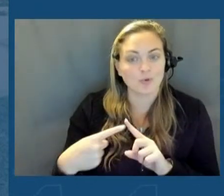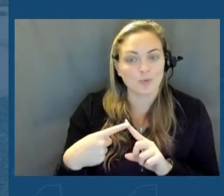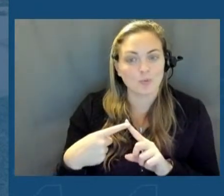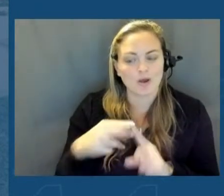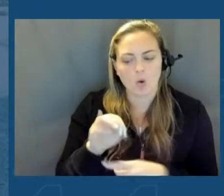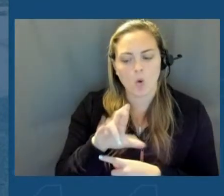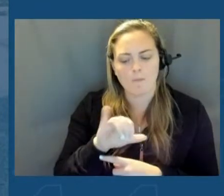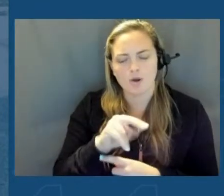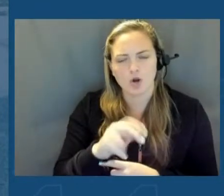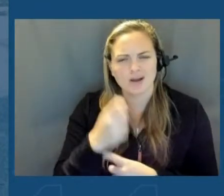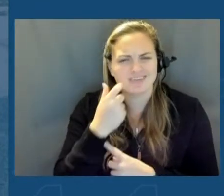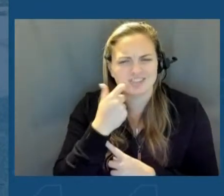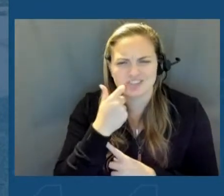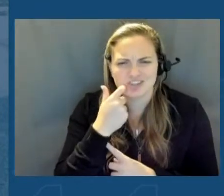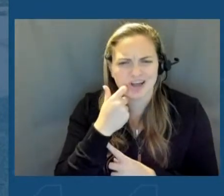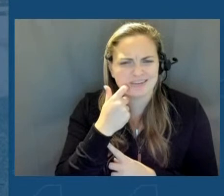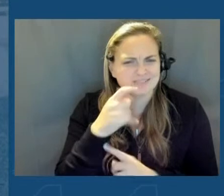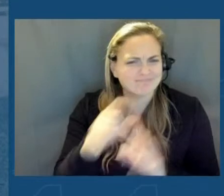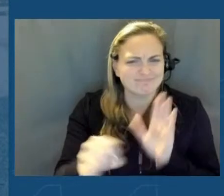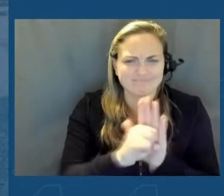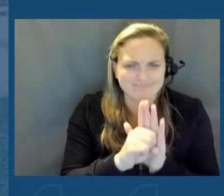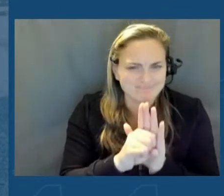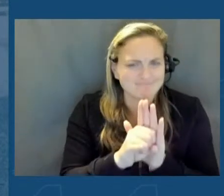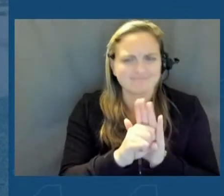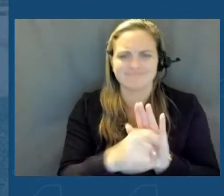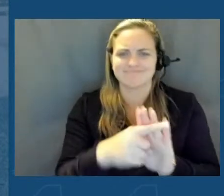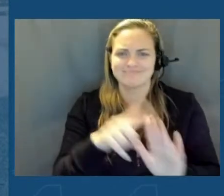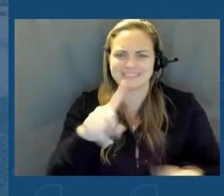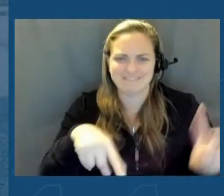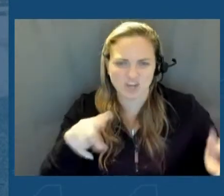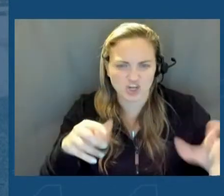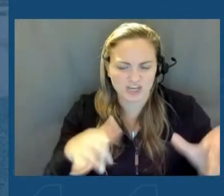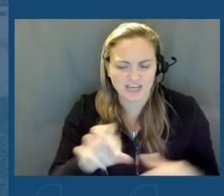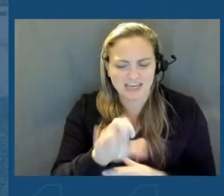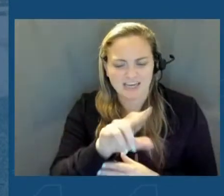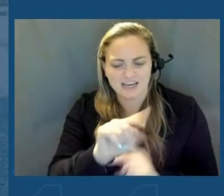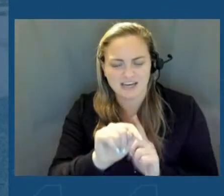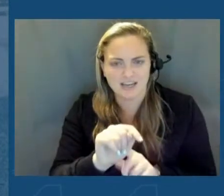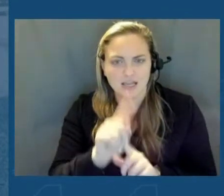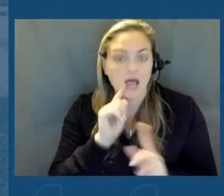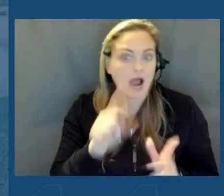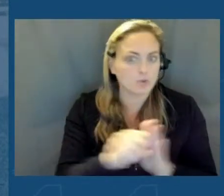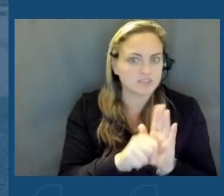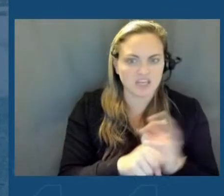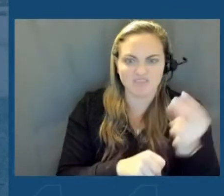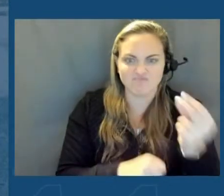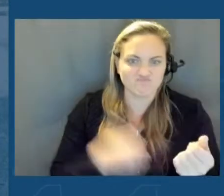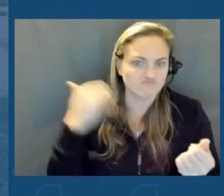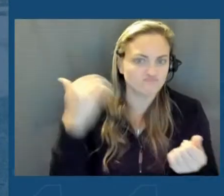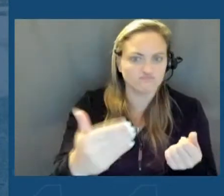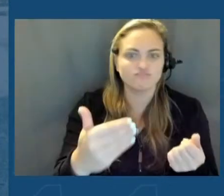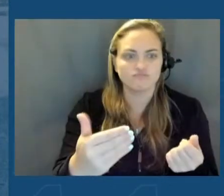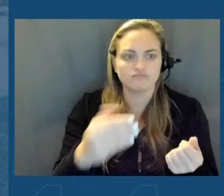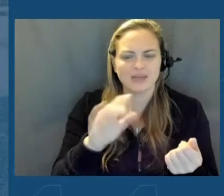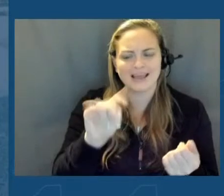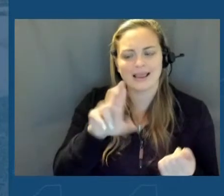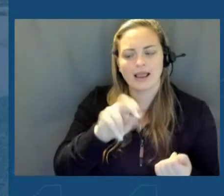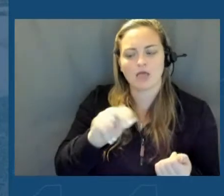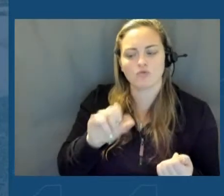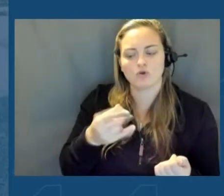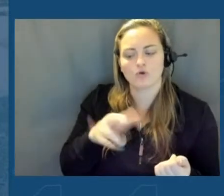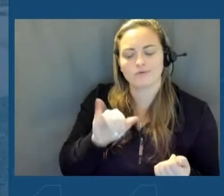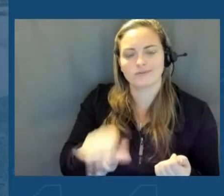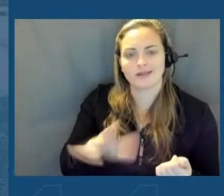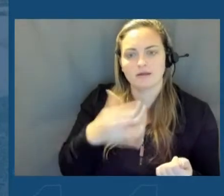had literally just been identified as a variant, our state sprung into action. And I thank Catherine Garcia and her team